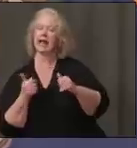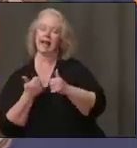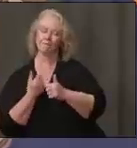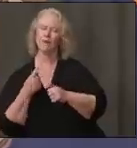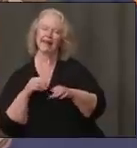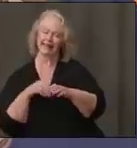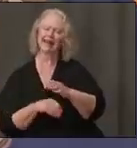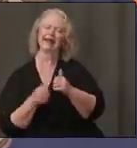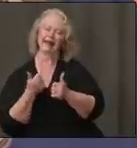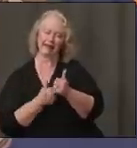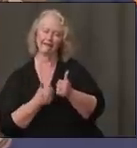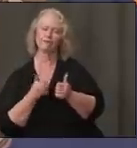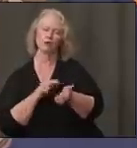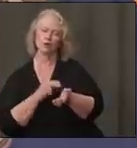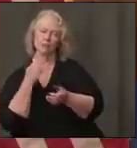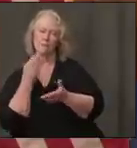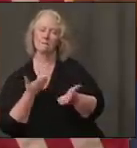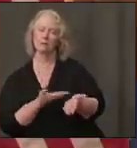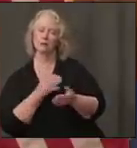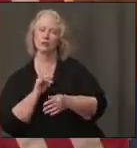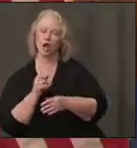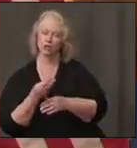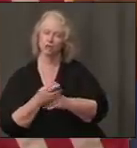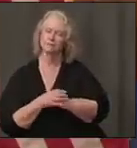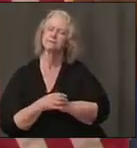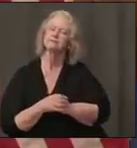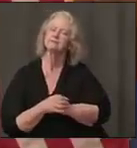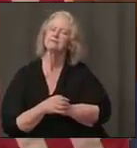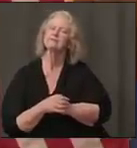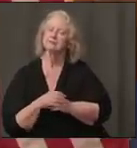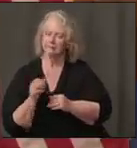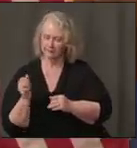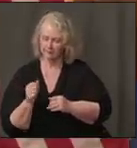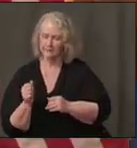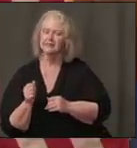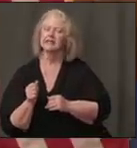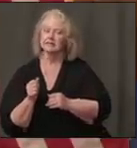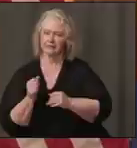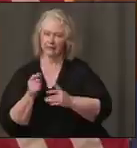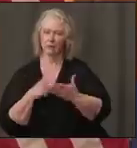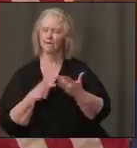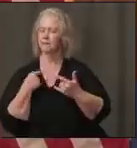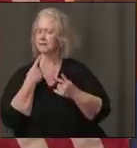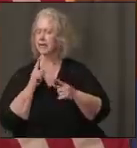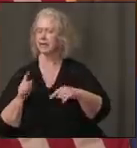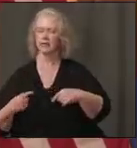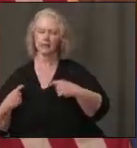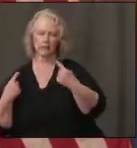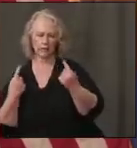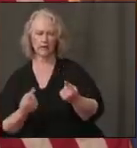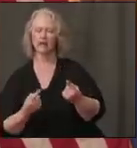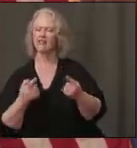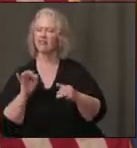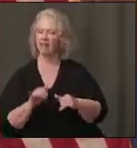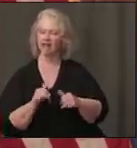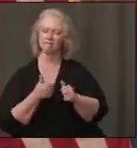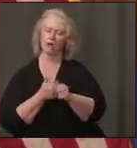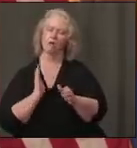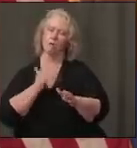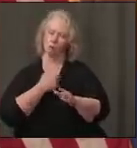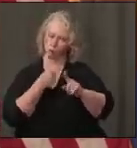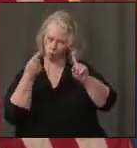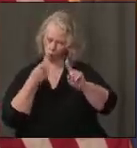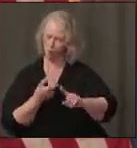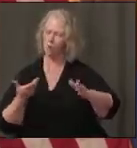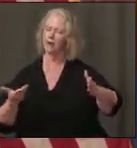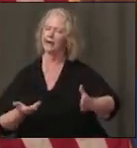and that's a pretty good start. Josh? Yeah, so as we've articulated in these press conferences before, that's very consistent with our goals in our